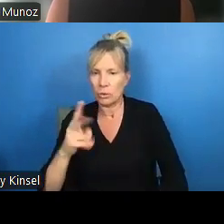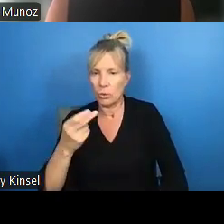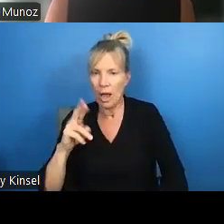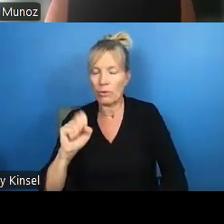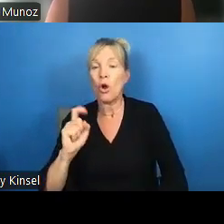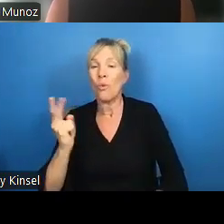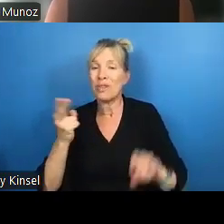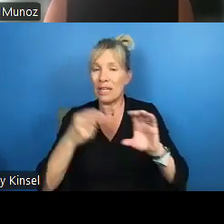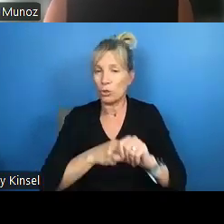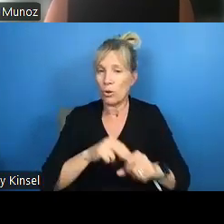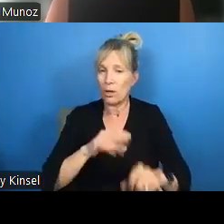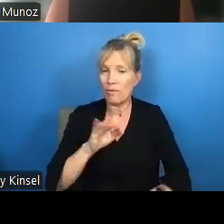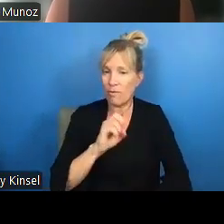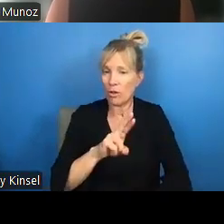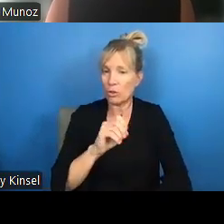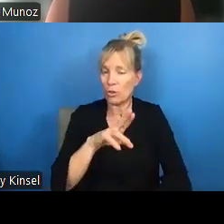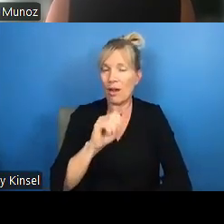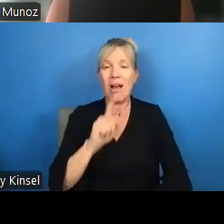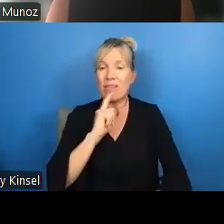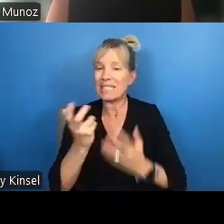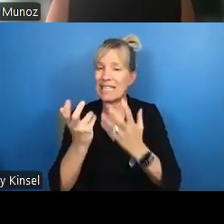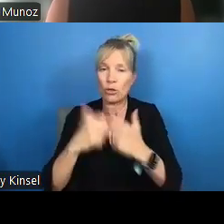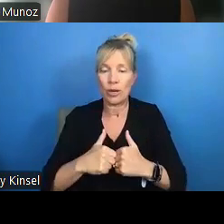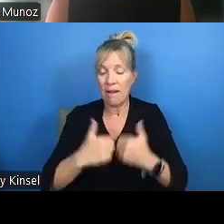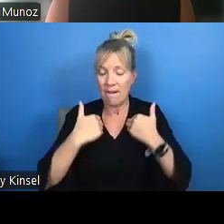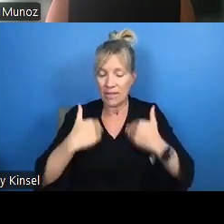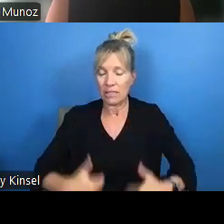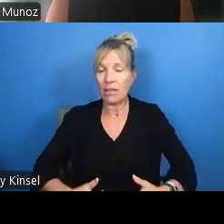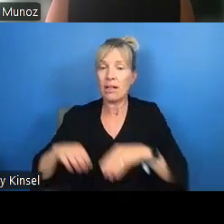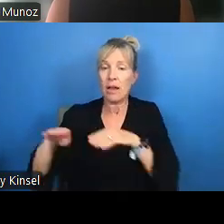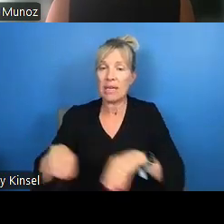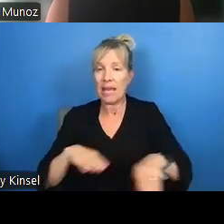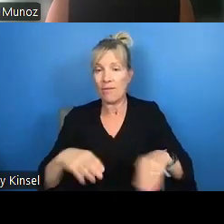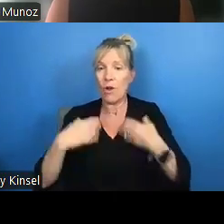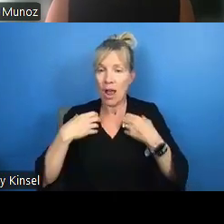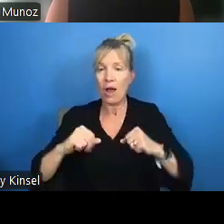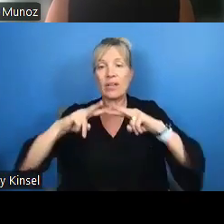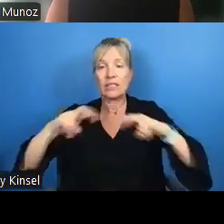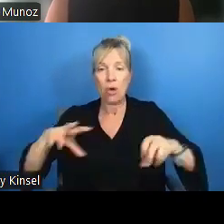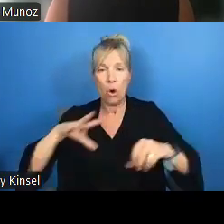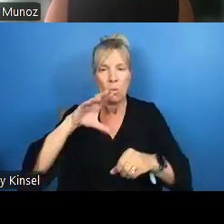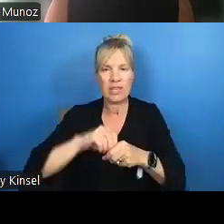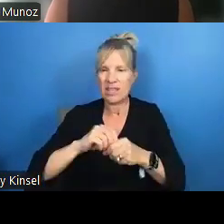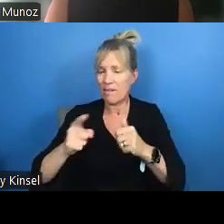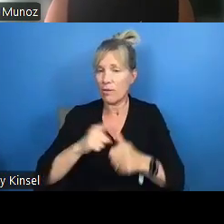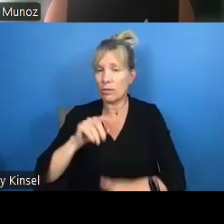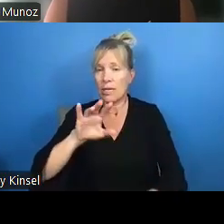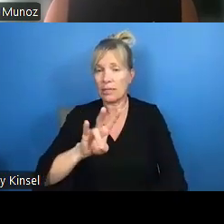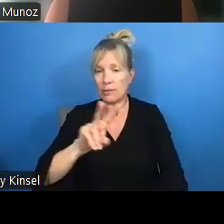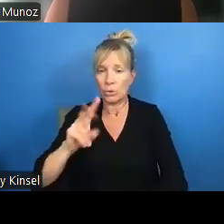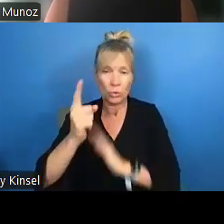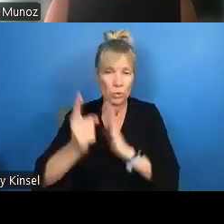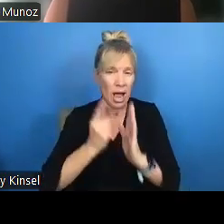into care. That's an integrated, we do both physical and behavioral health assessment within that first 72